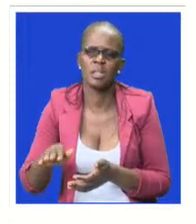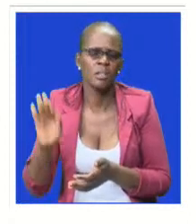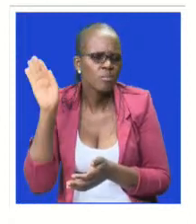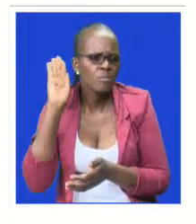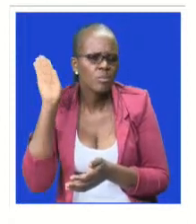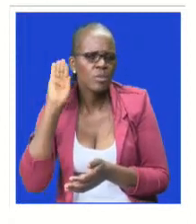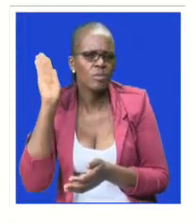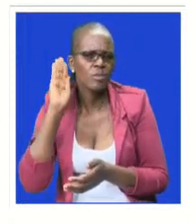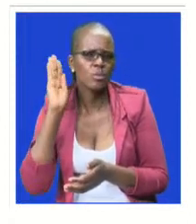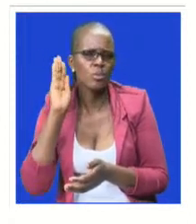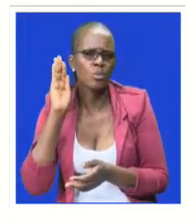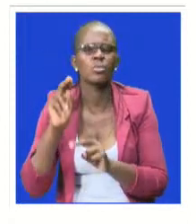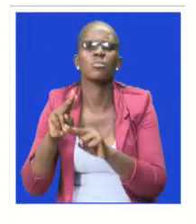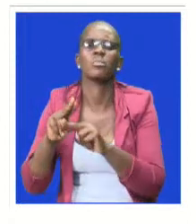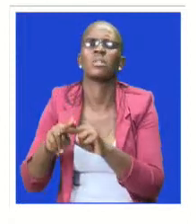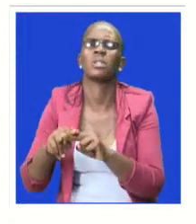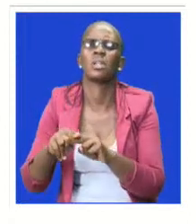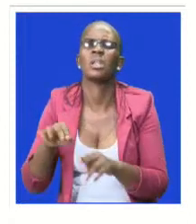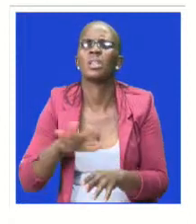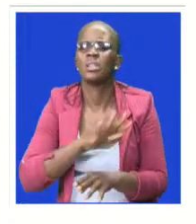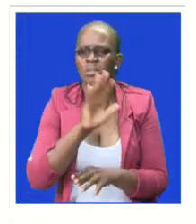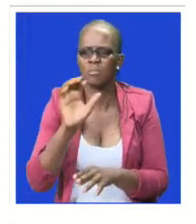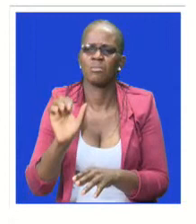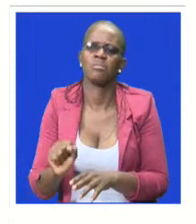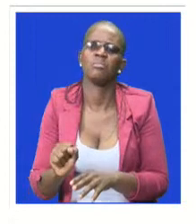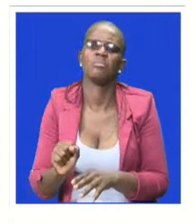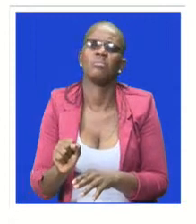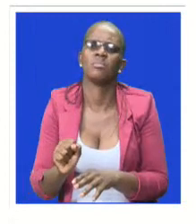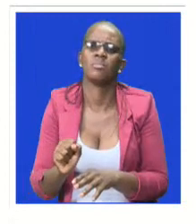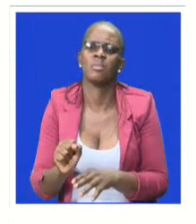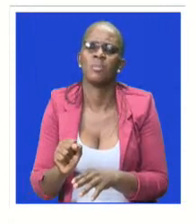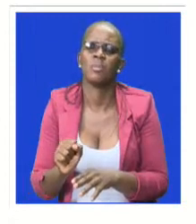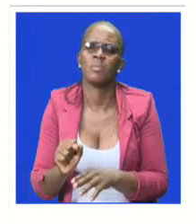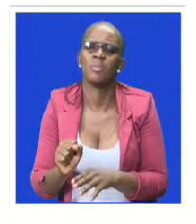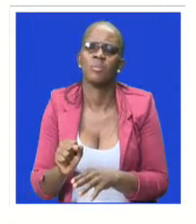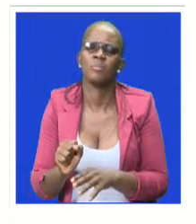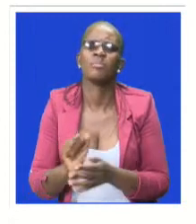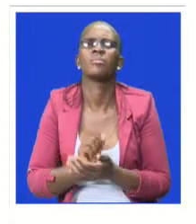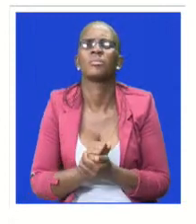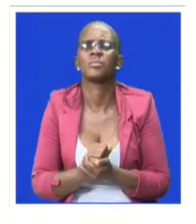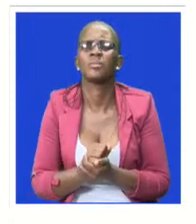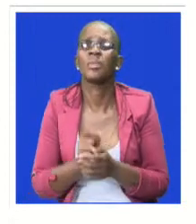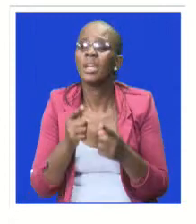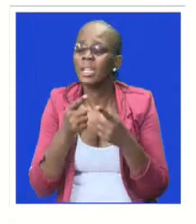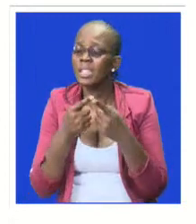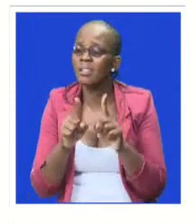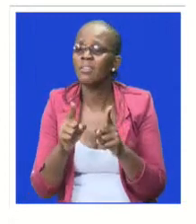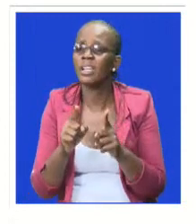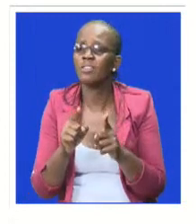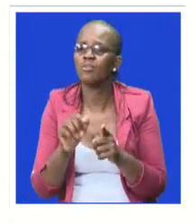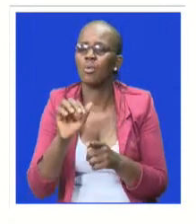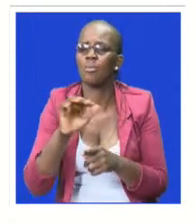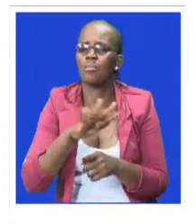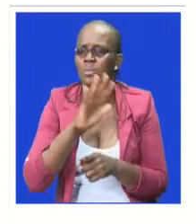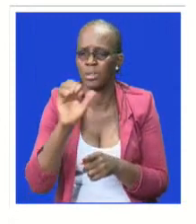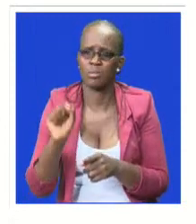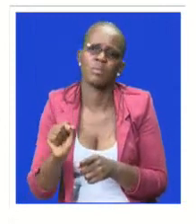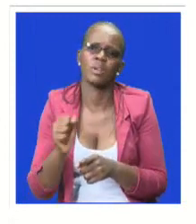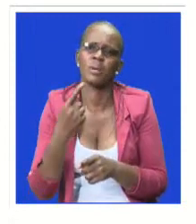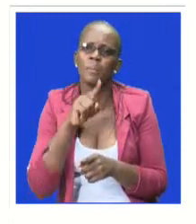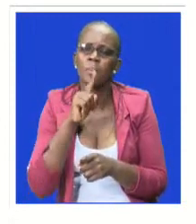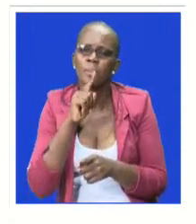region. What do we mean by Southern African? This is not South Africa, but Southern African region, which